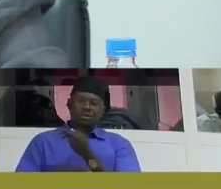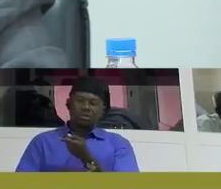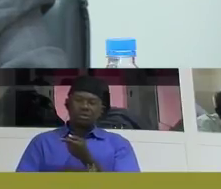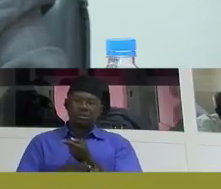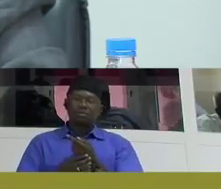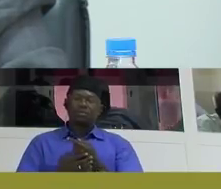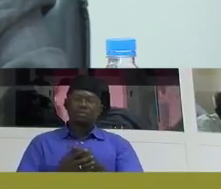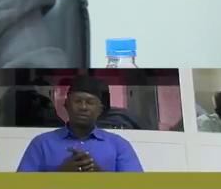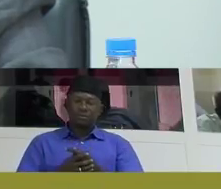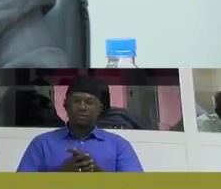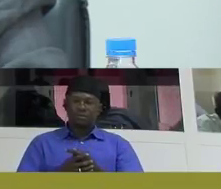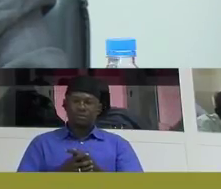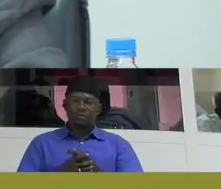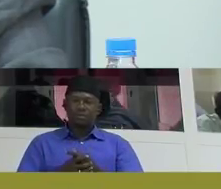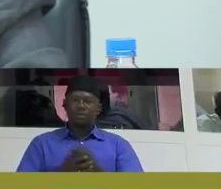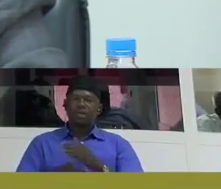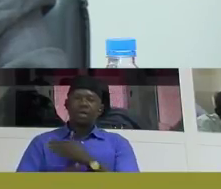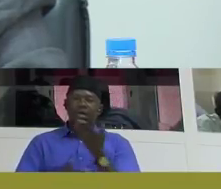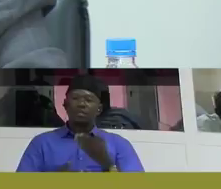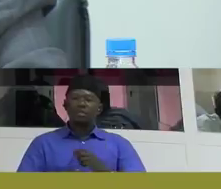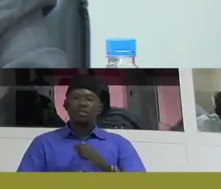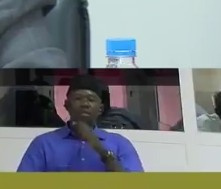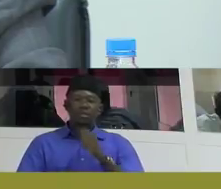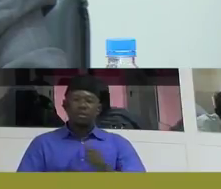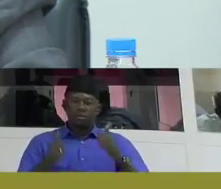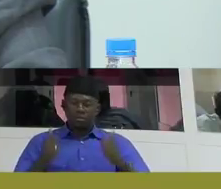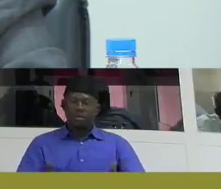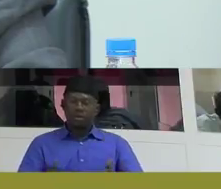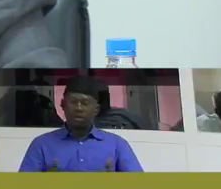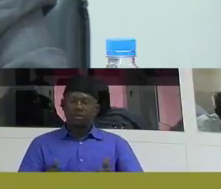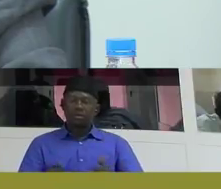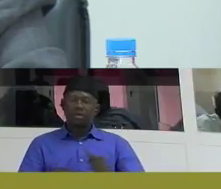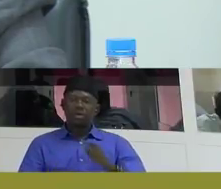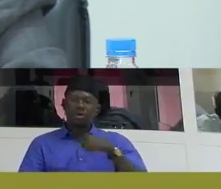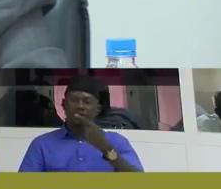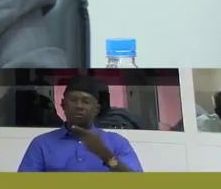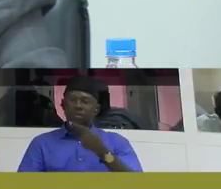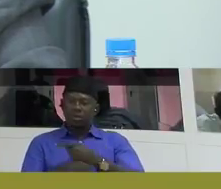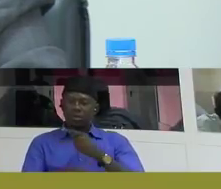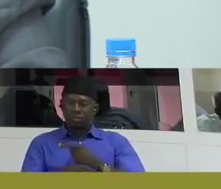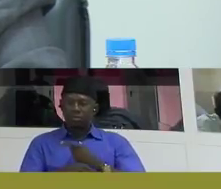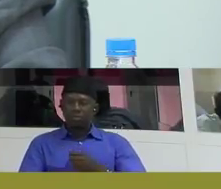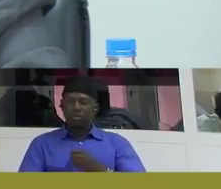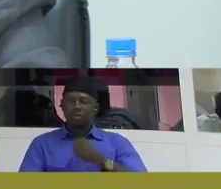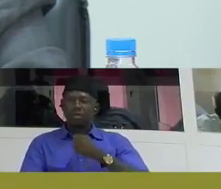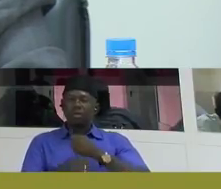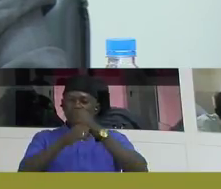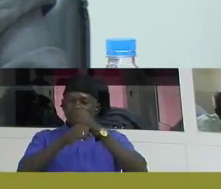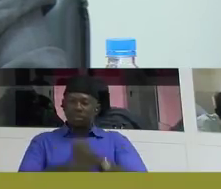as the chairman of the Gambia Christian Council.